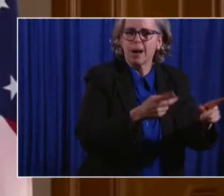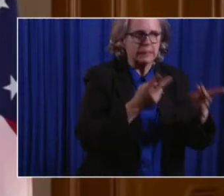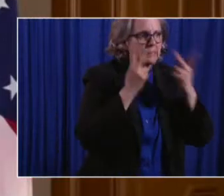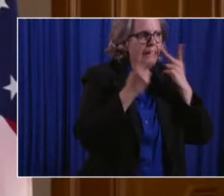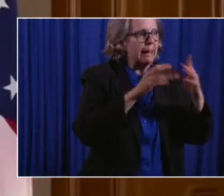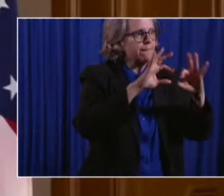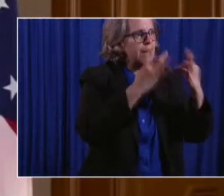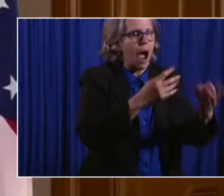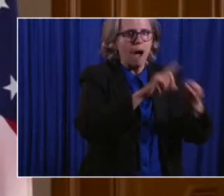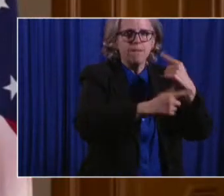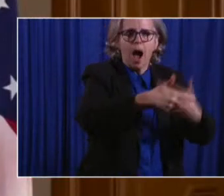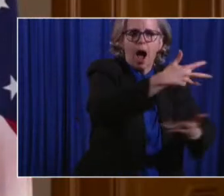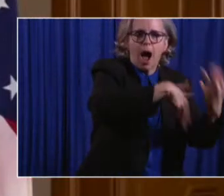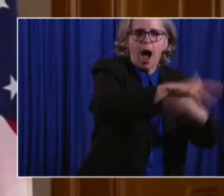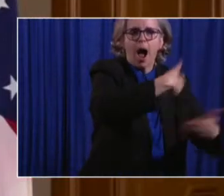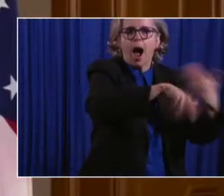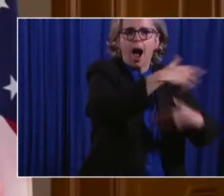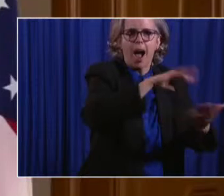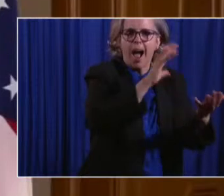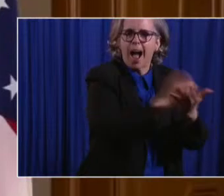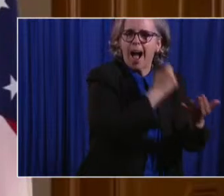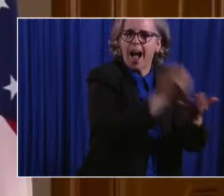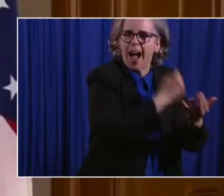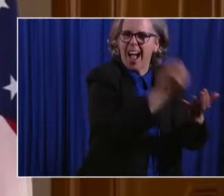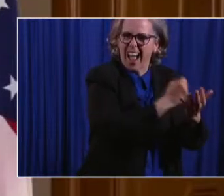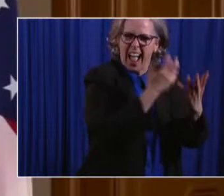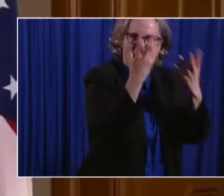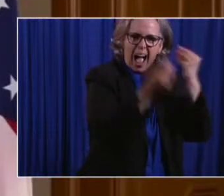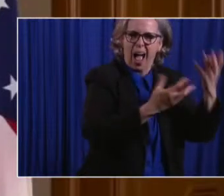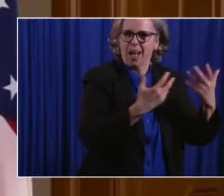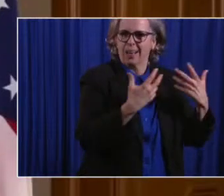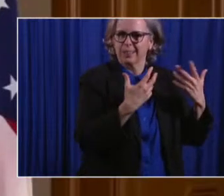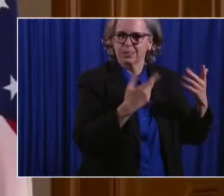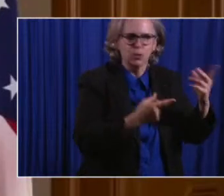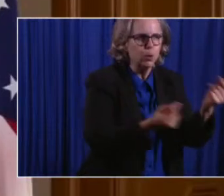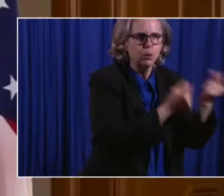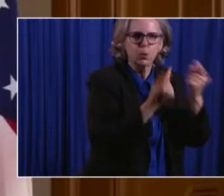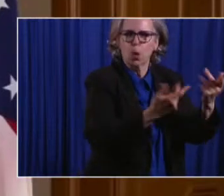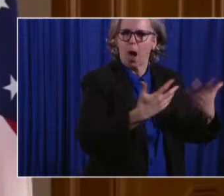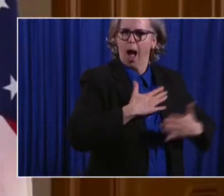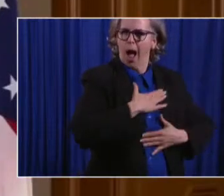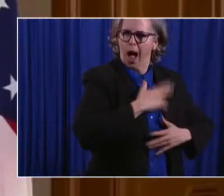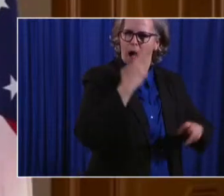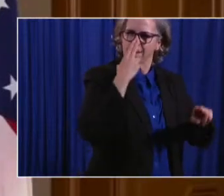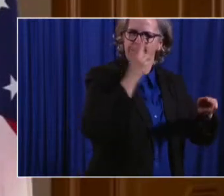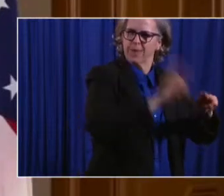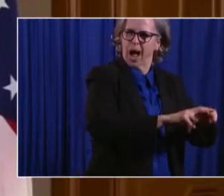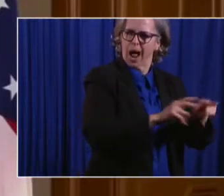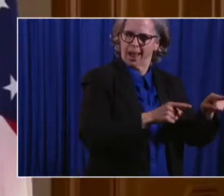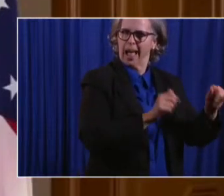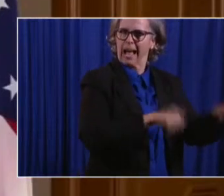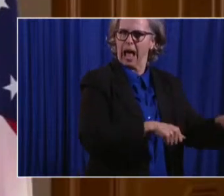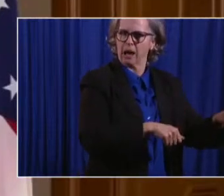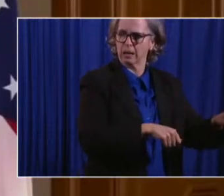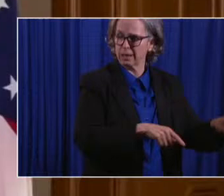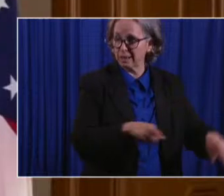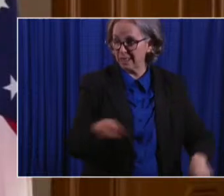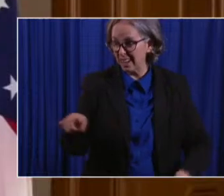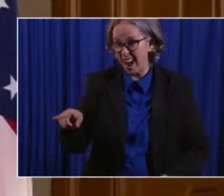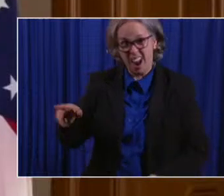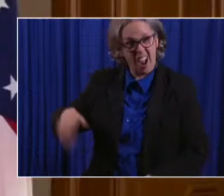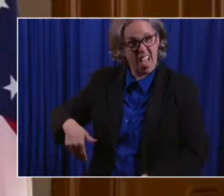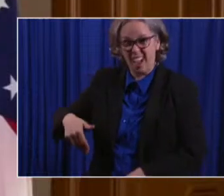their grandmother and go to a ball game or go to all the different things that people want to do. If you're not vaccinated,